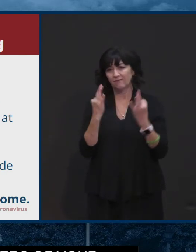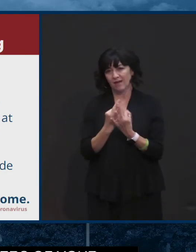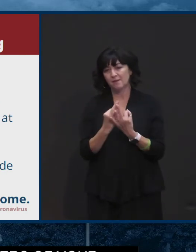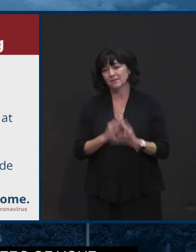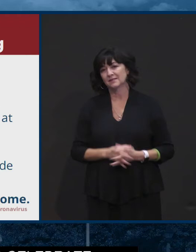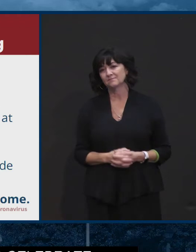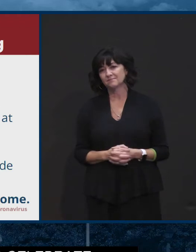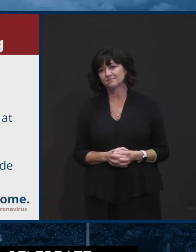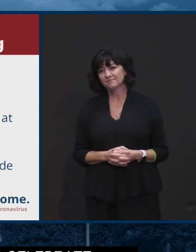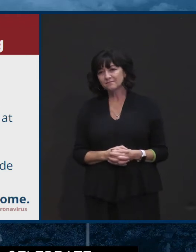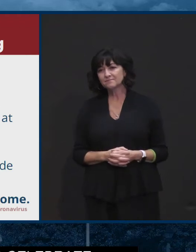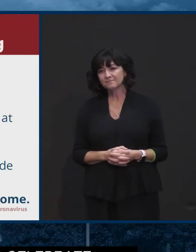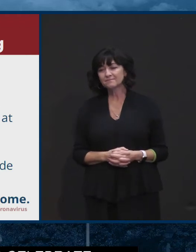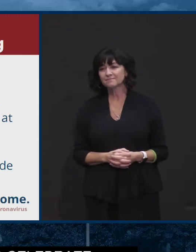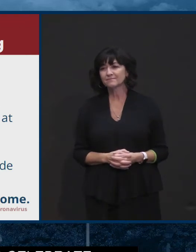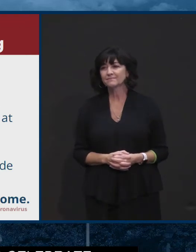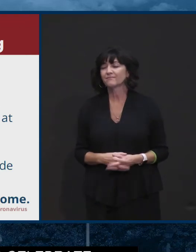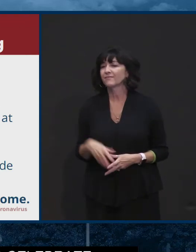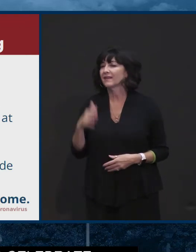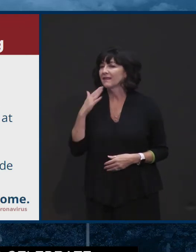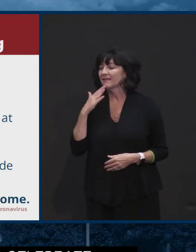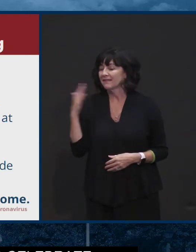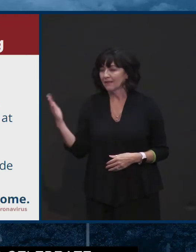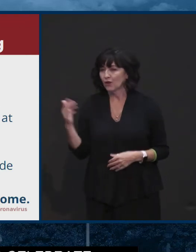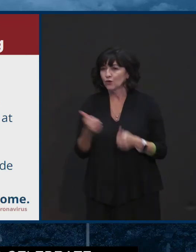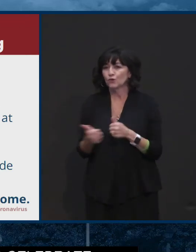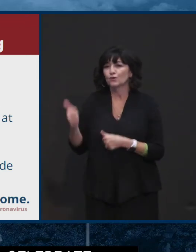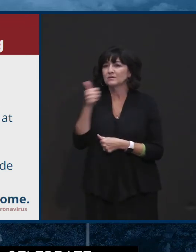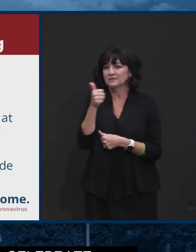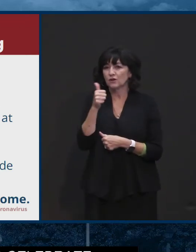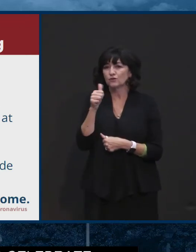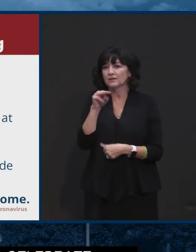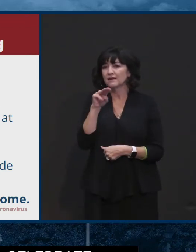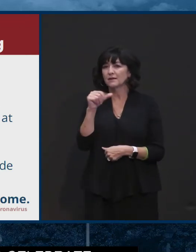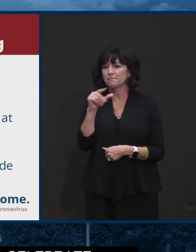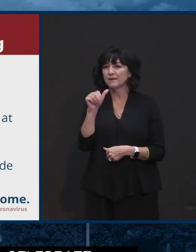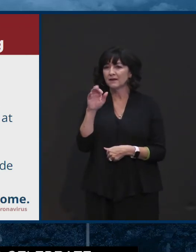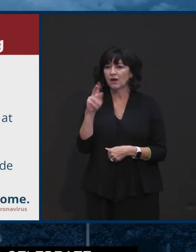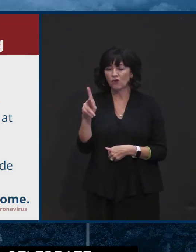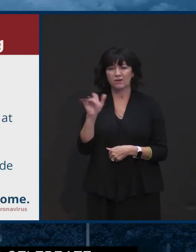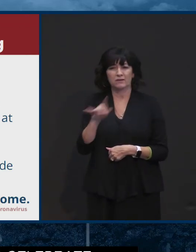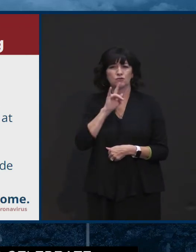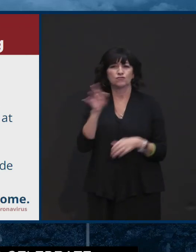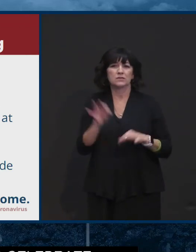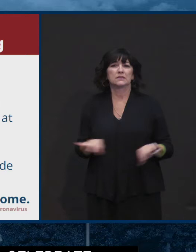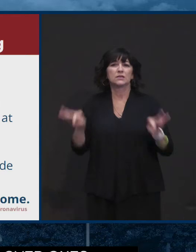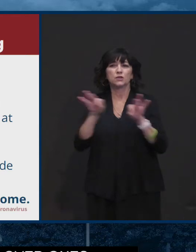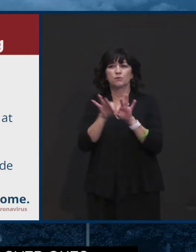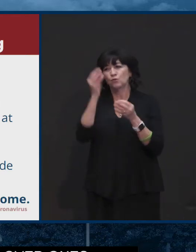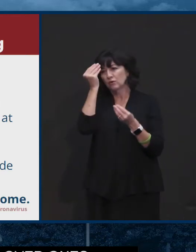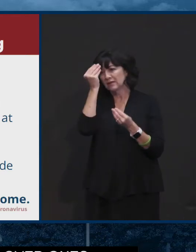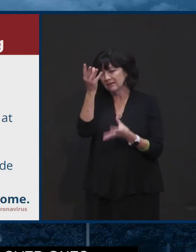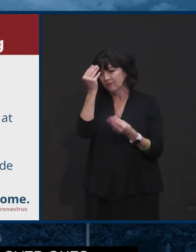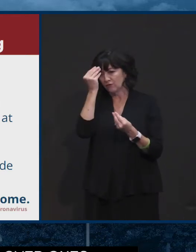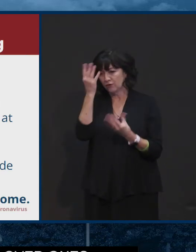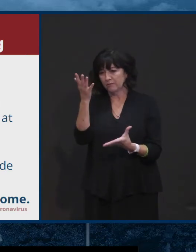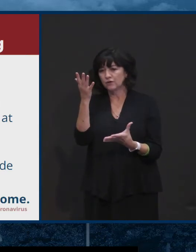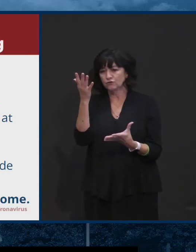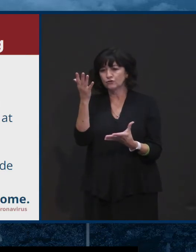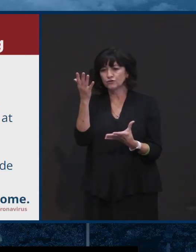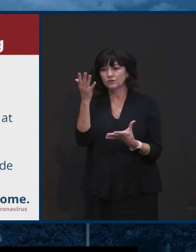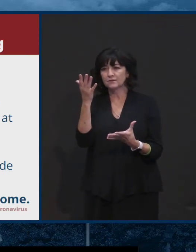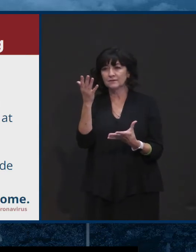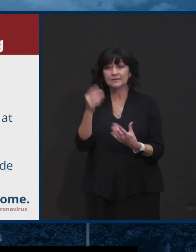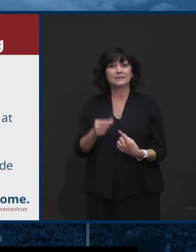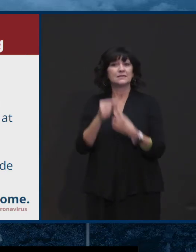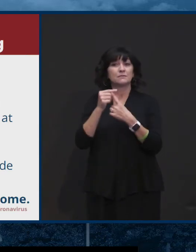And with that, I think Thank you, Secretary Magarik. Really important information there, especially the